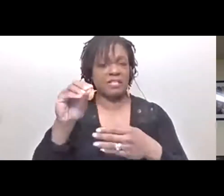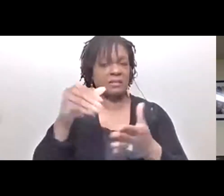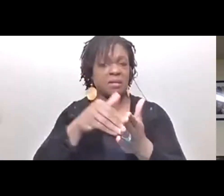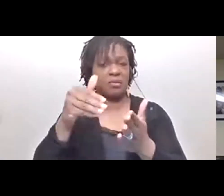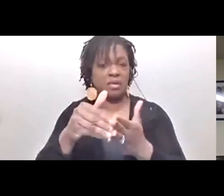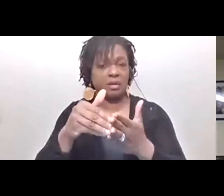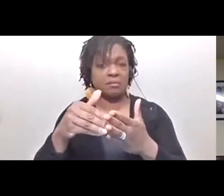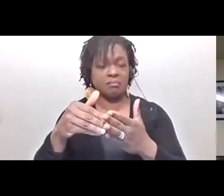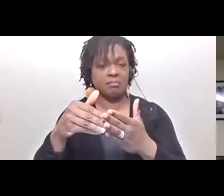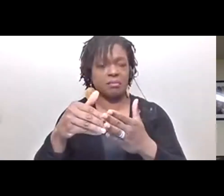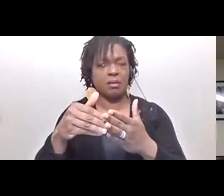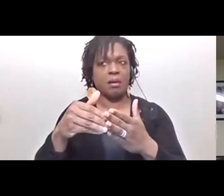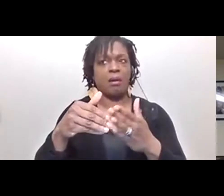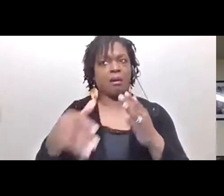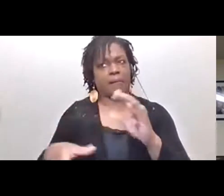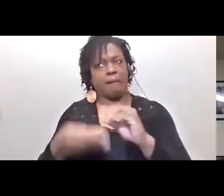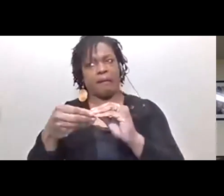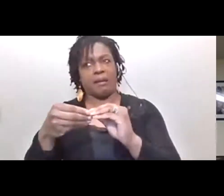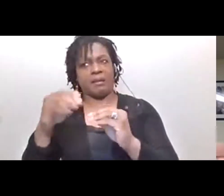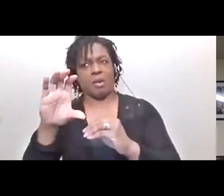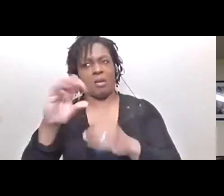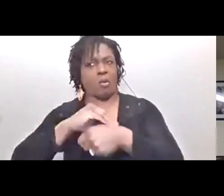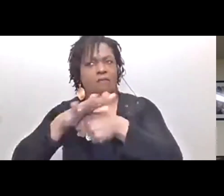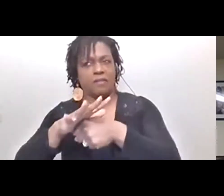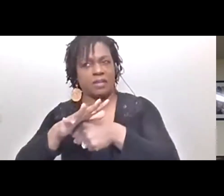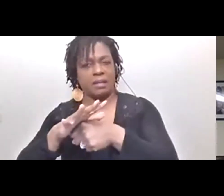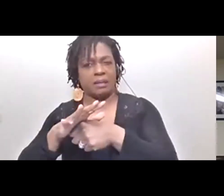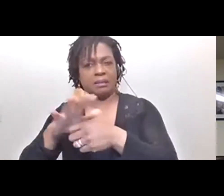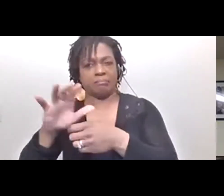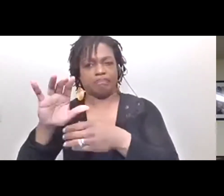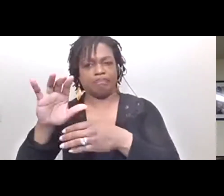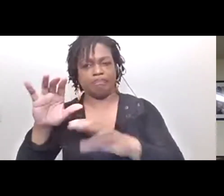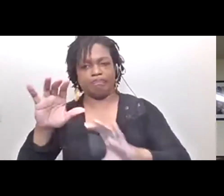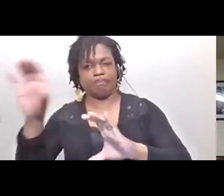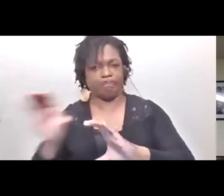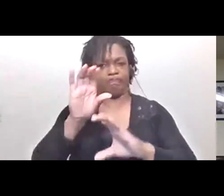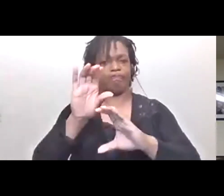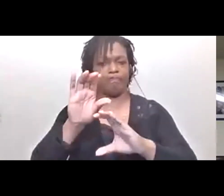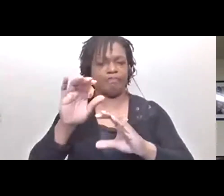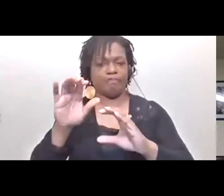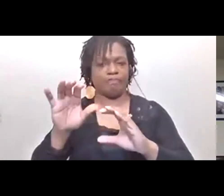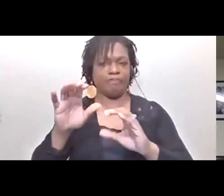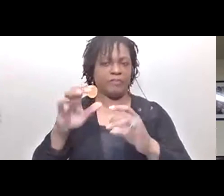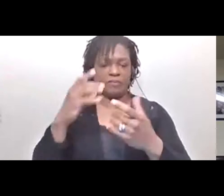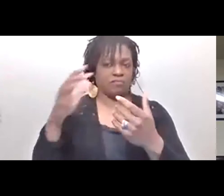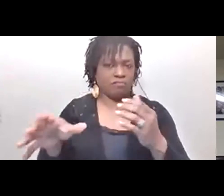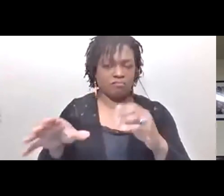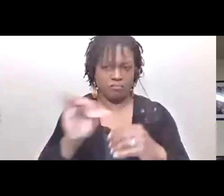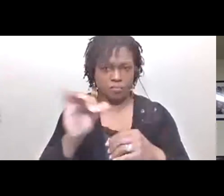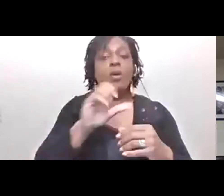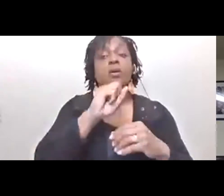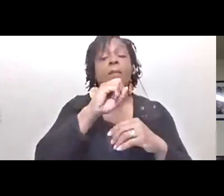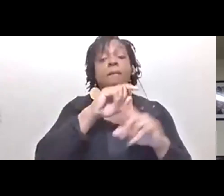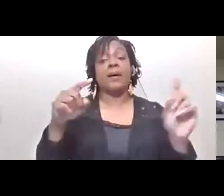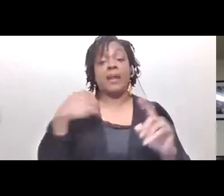COVID relief HCBS dollars coming down the pipe for this. But ours says that